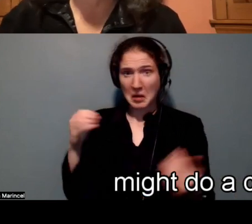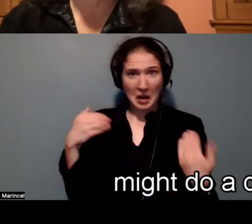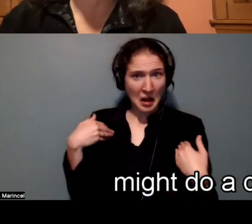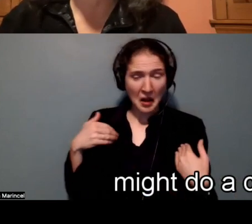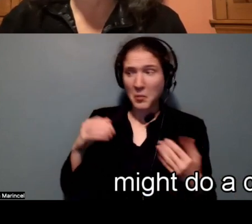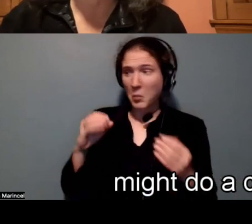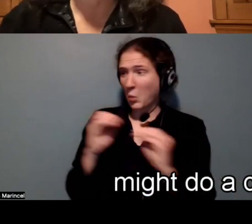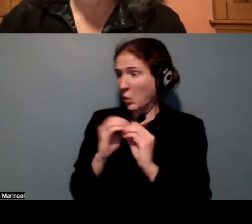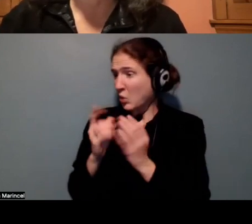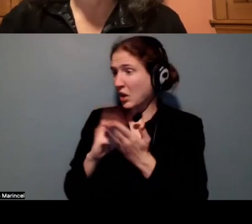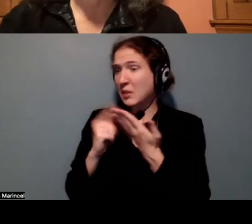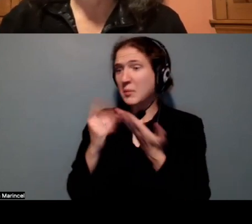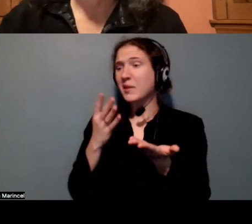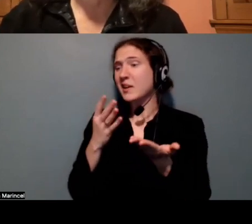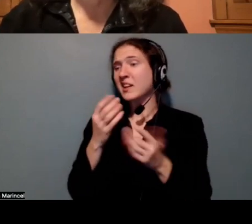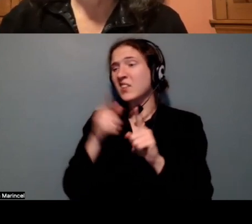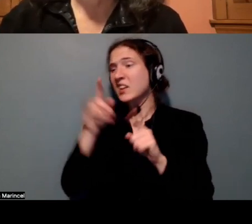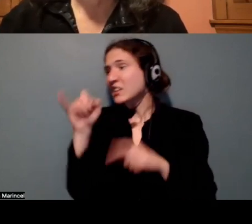might do a different style?